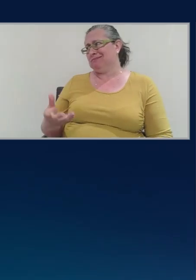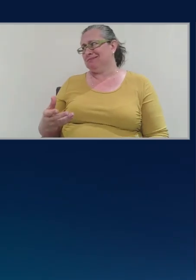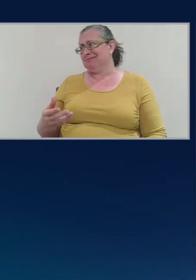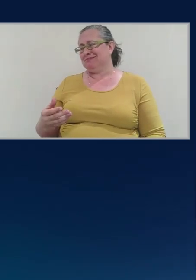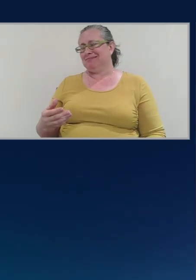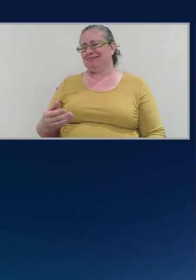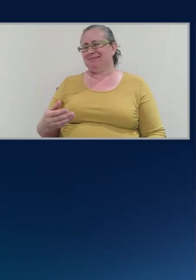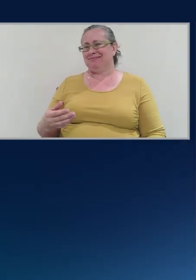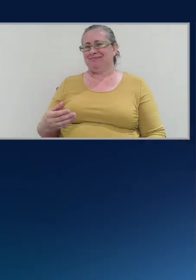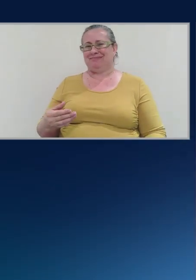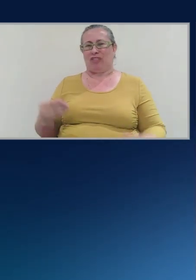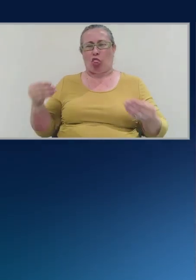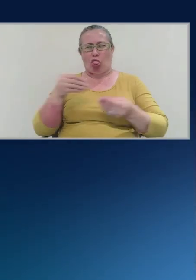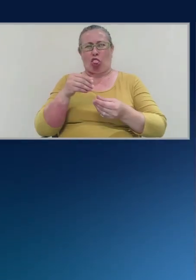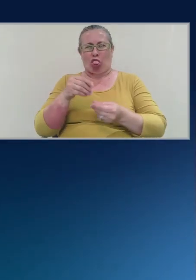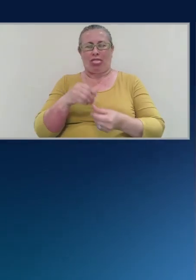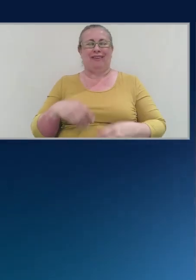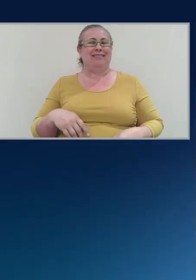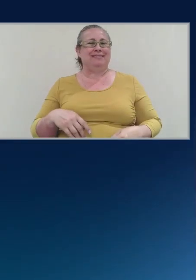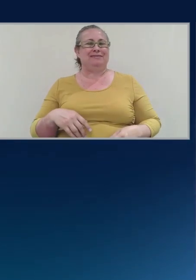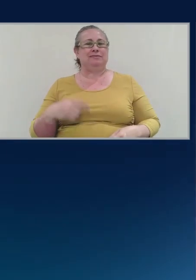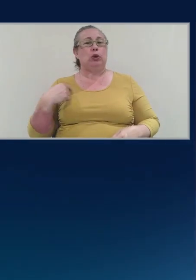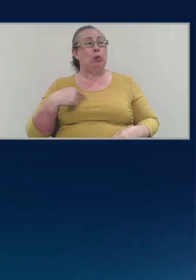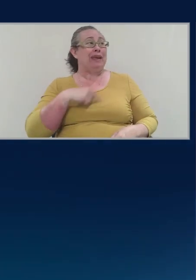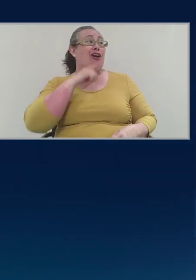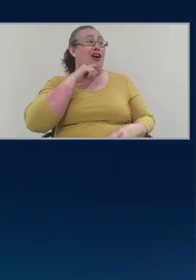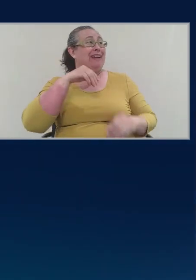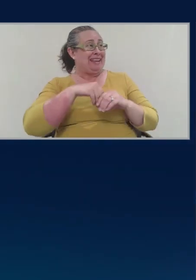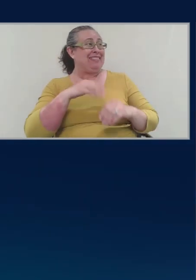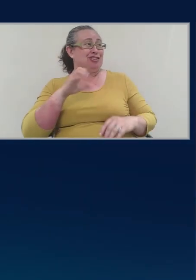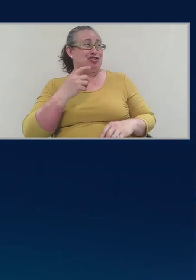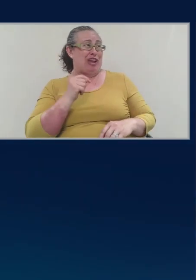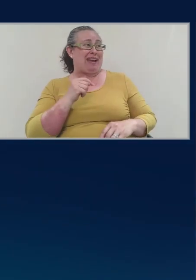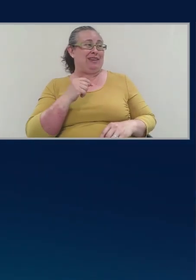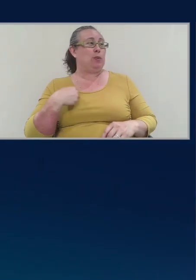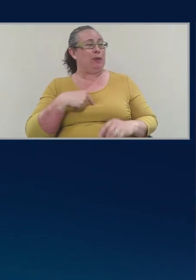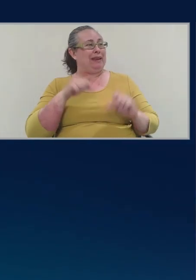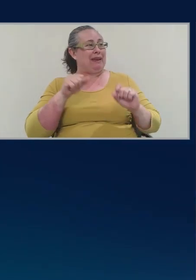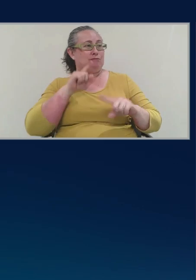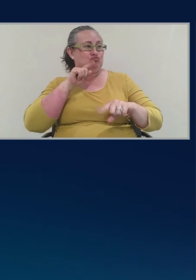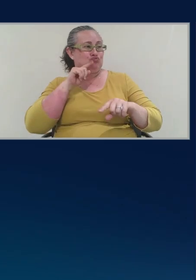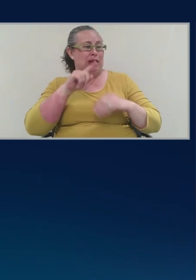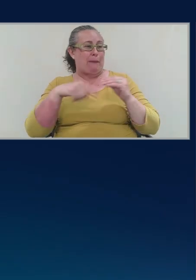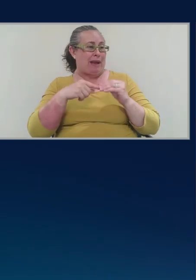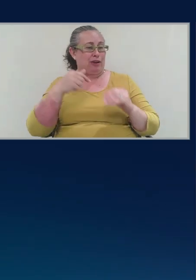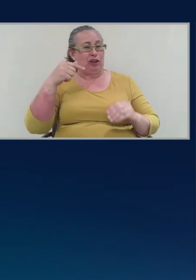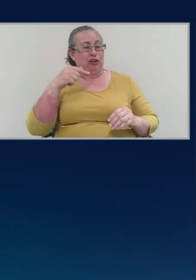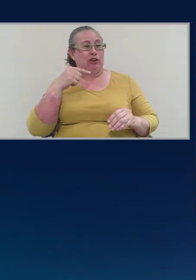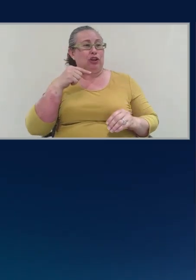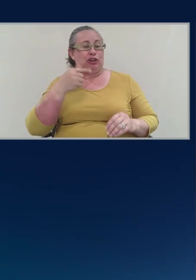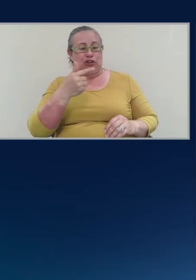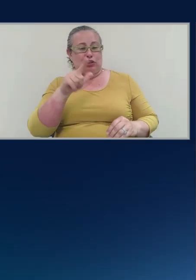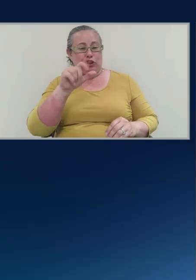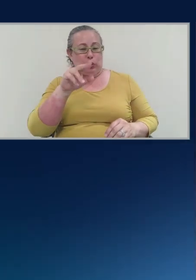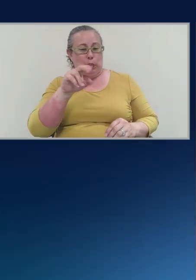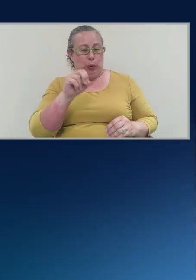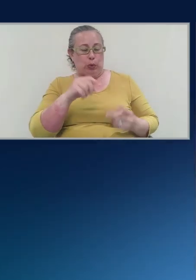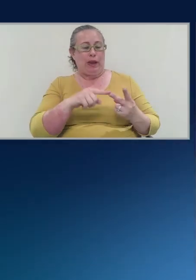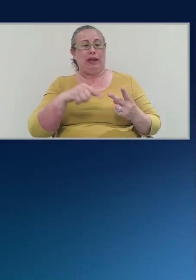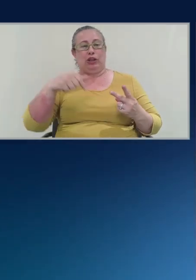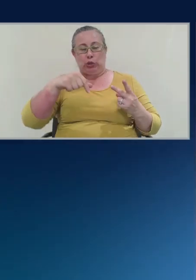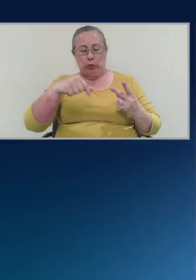Dallas in Dallas. Okay, a lot. we are in the chat. Yeah, absolutely. And we can answer your questions about Glue and Q and Nitin.